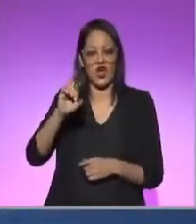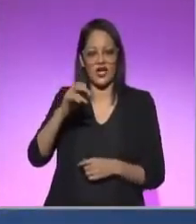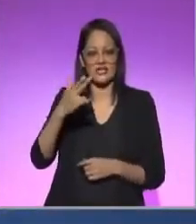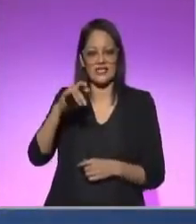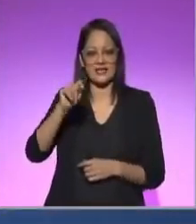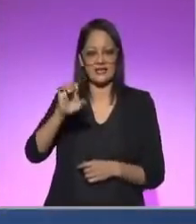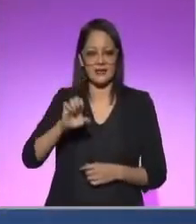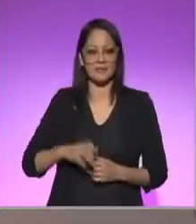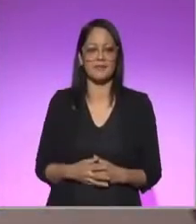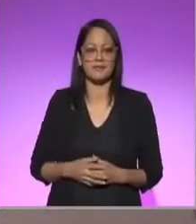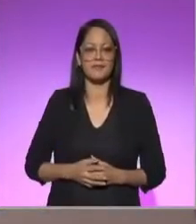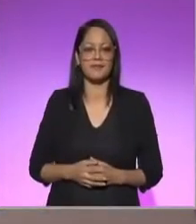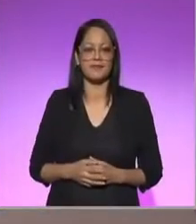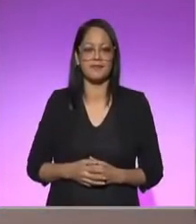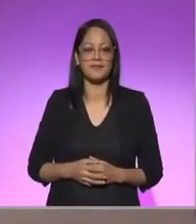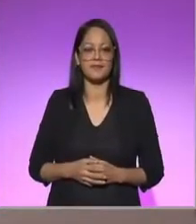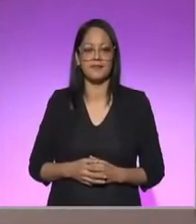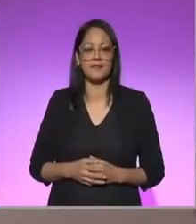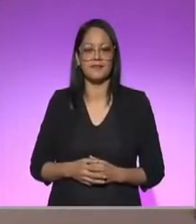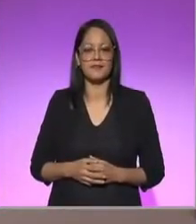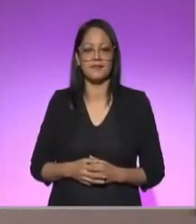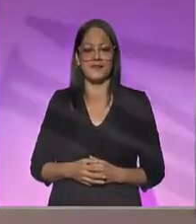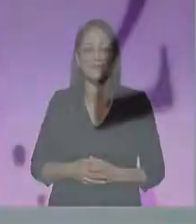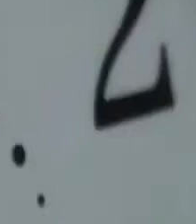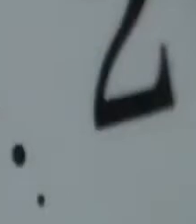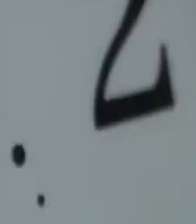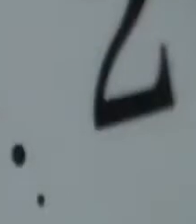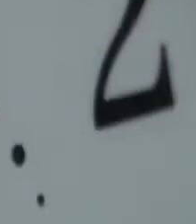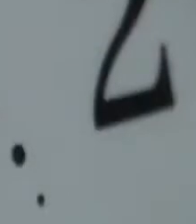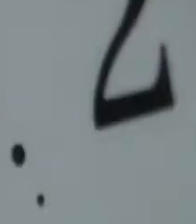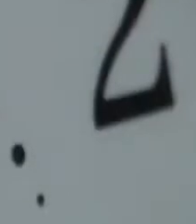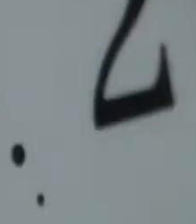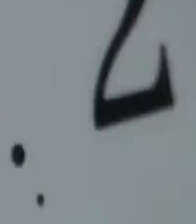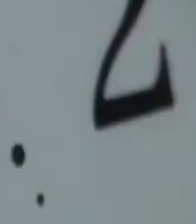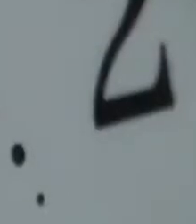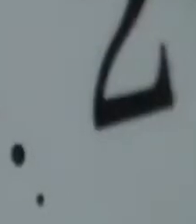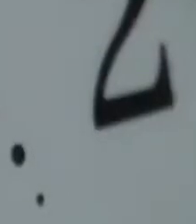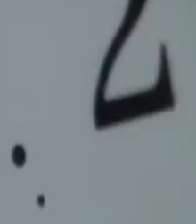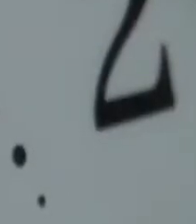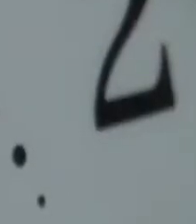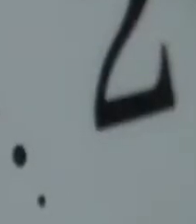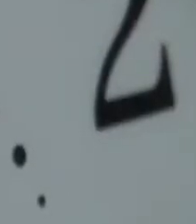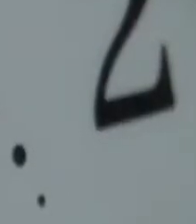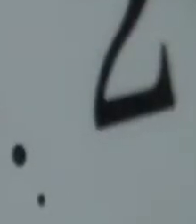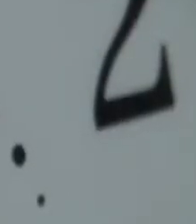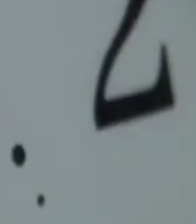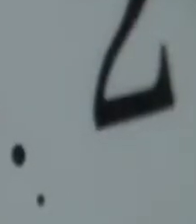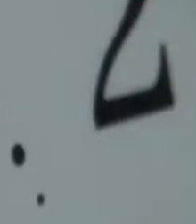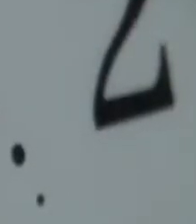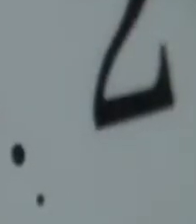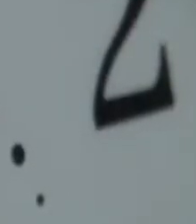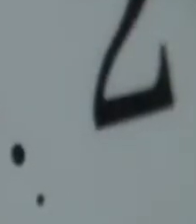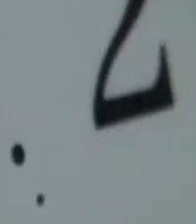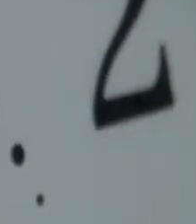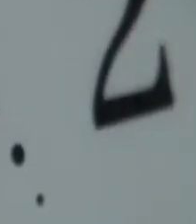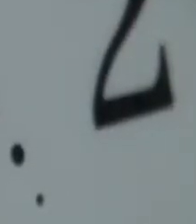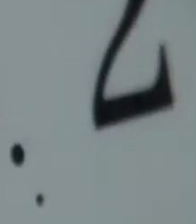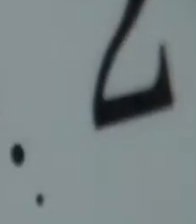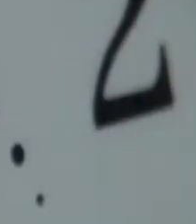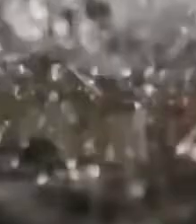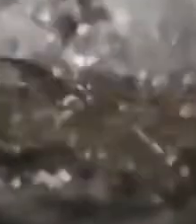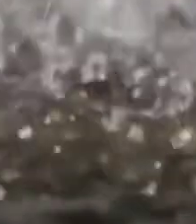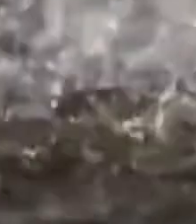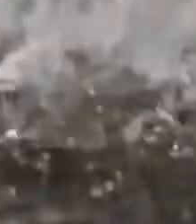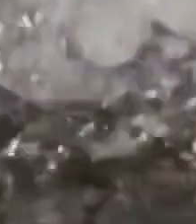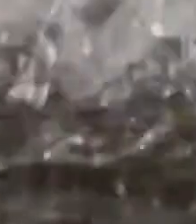of the tam-tam, when the jungle saddles fall. Like the tick, tick, toros, the stick, click, clock, as it stands against